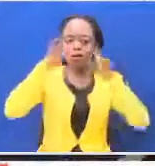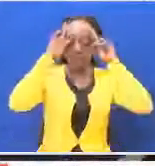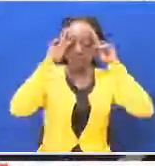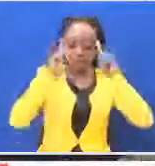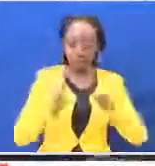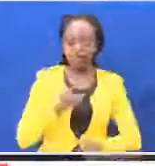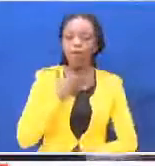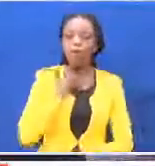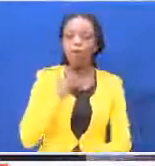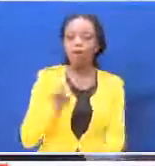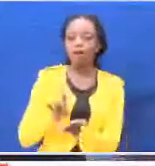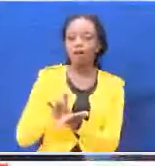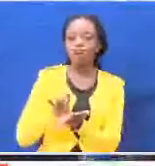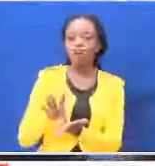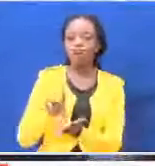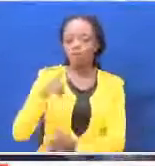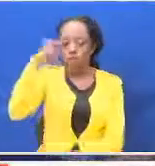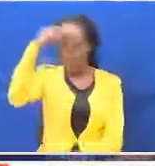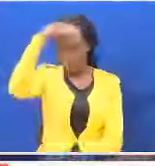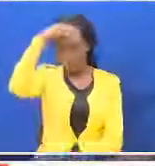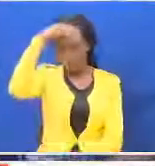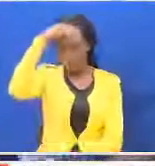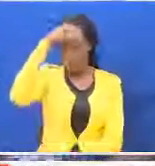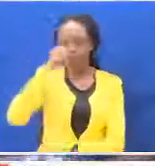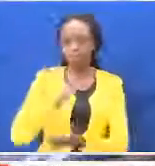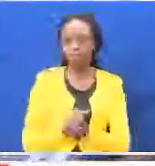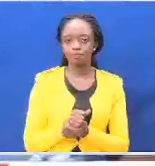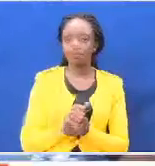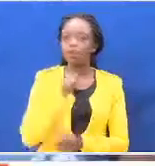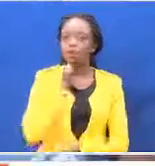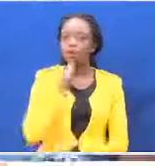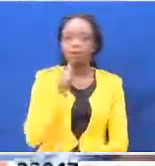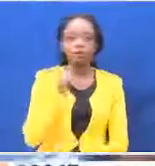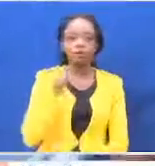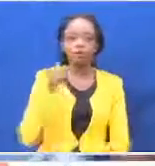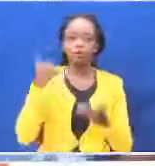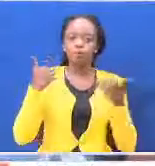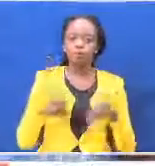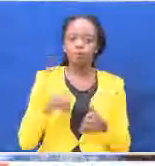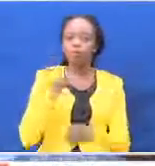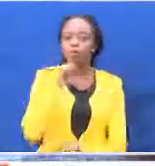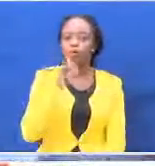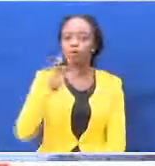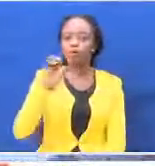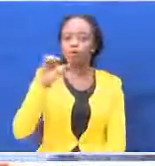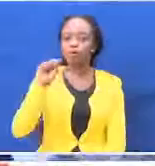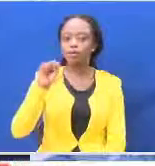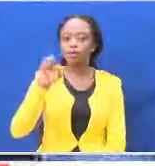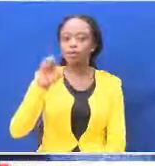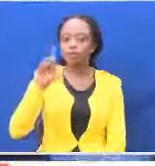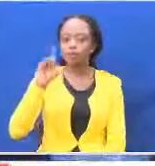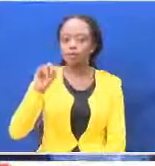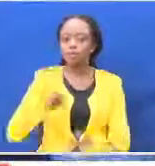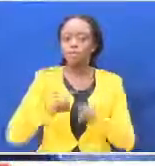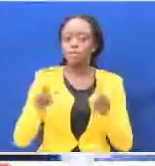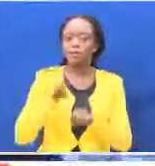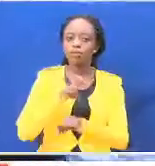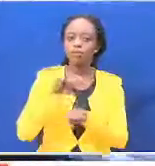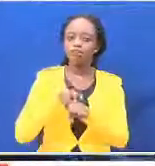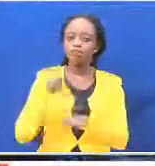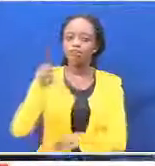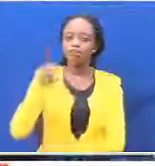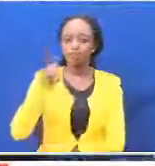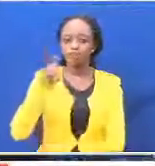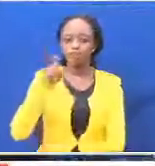kumbandua Moses Masika Wetangula. Sio Wamunyinyi, sio Dr. Seli. The National Executive